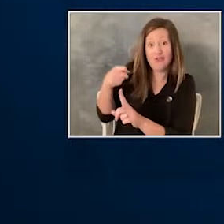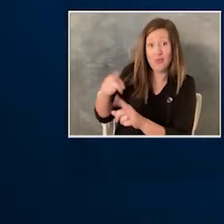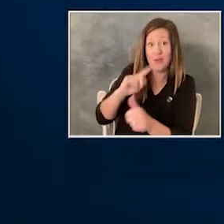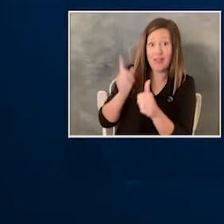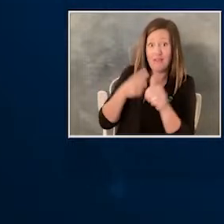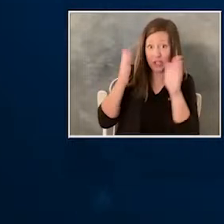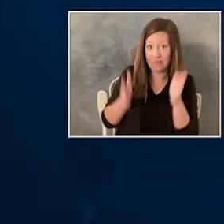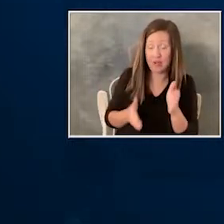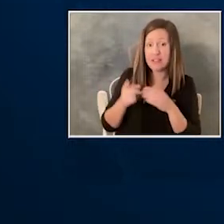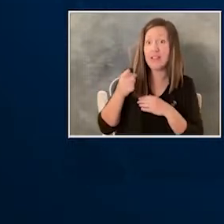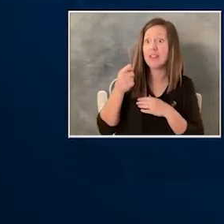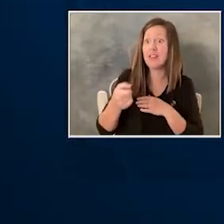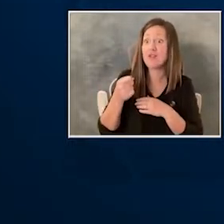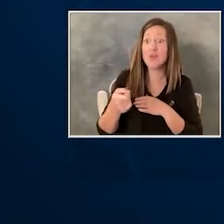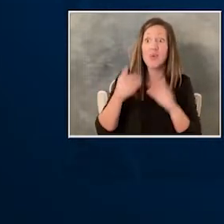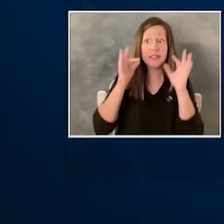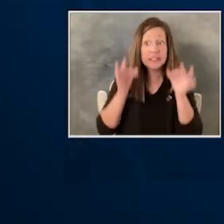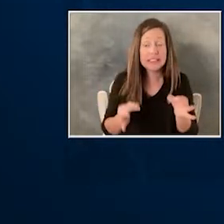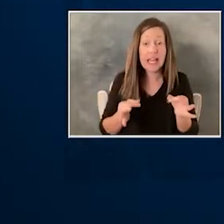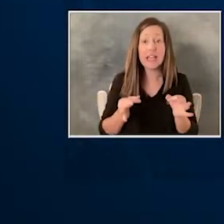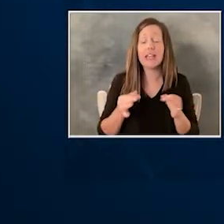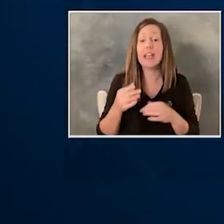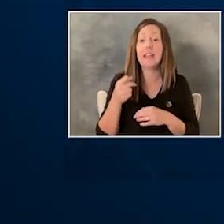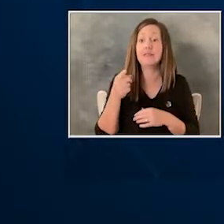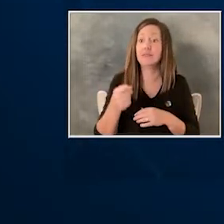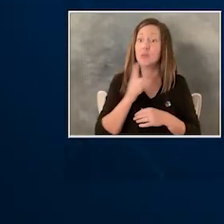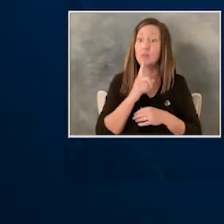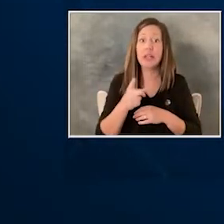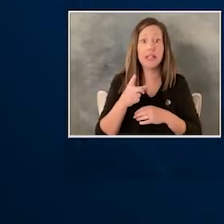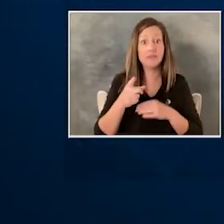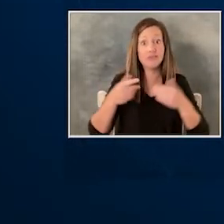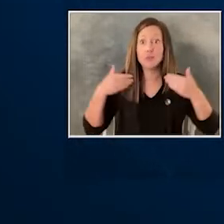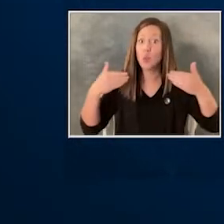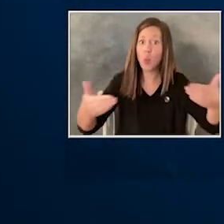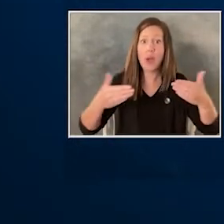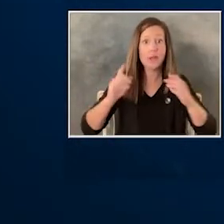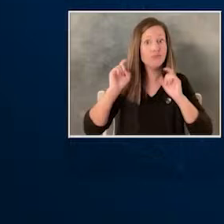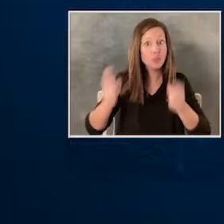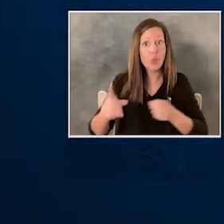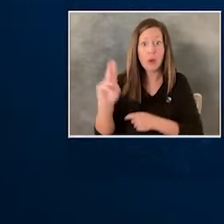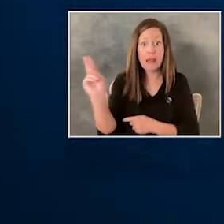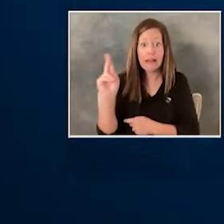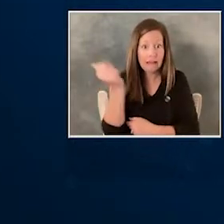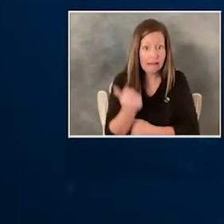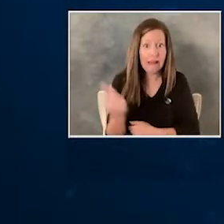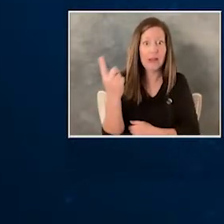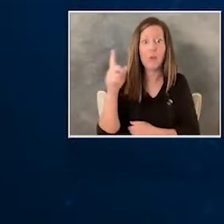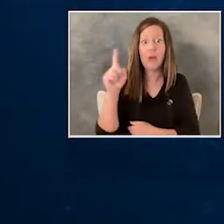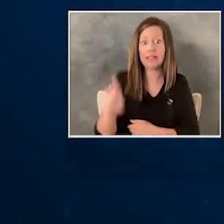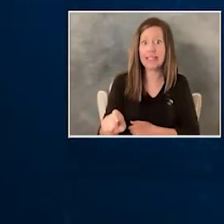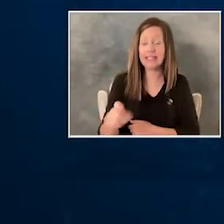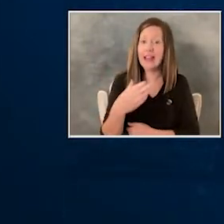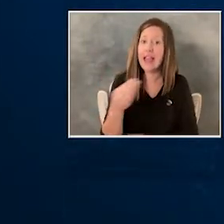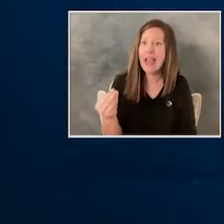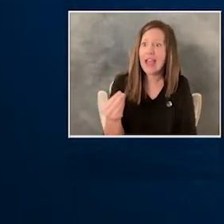this monumental decision to just come in and donate a kidney to anyone who might need it. And Daniel,